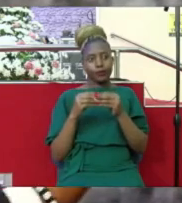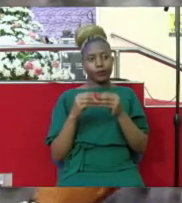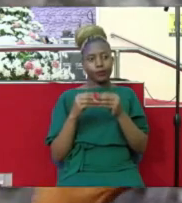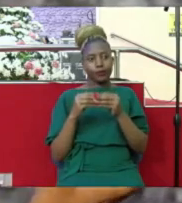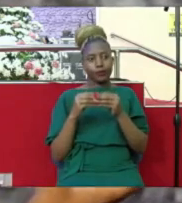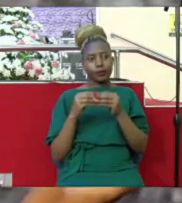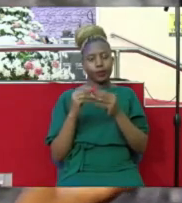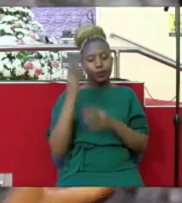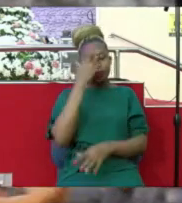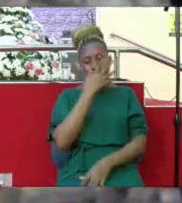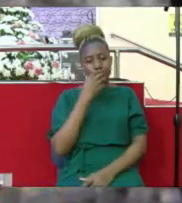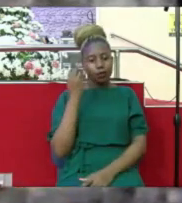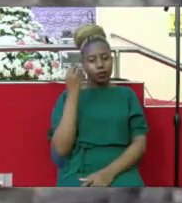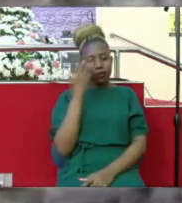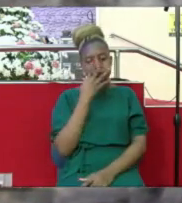beauty